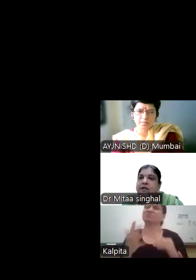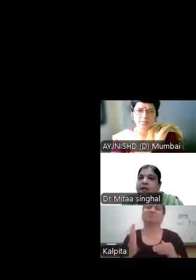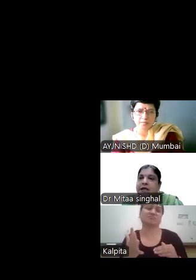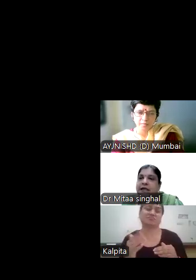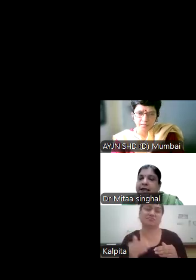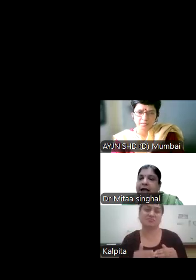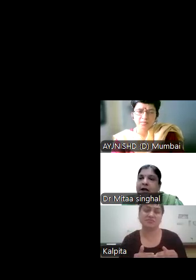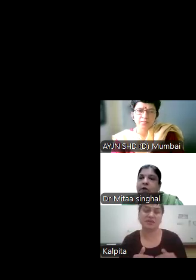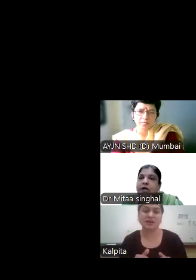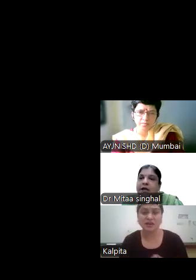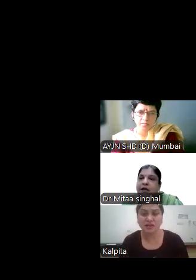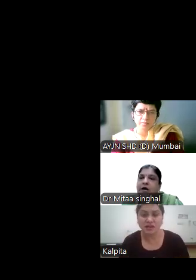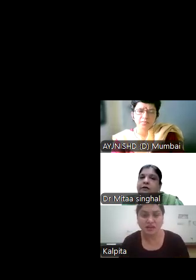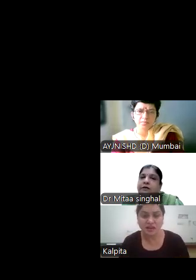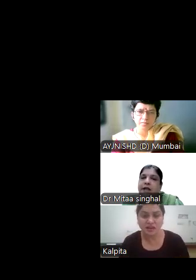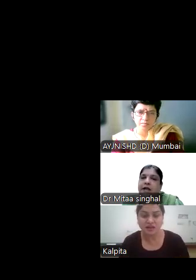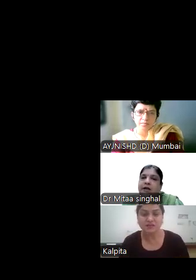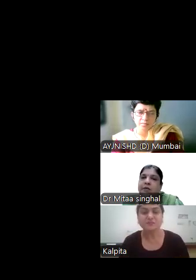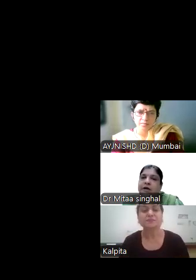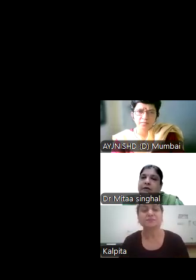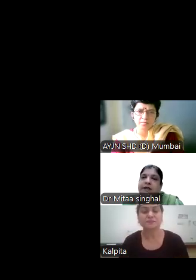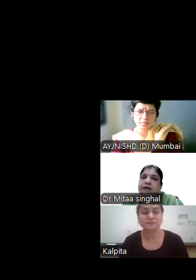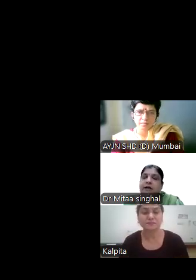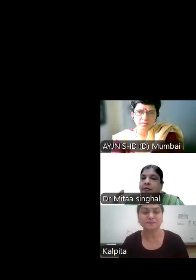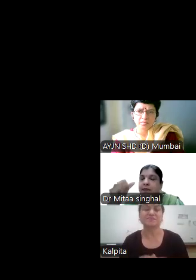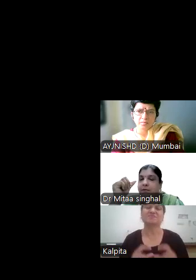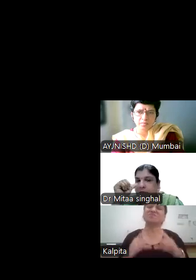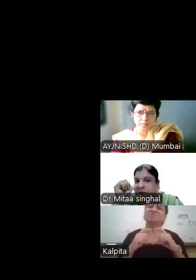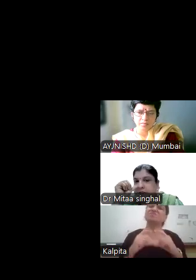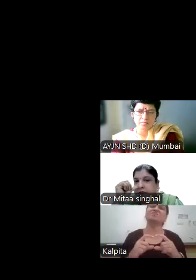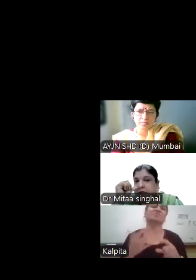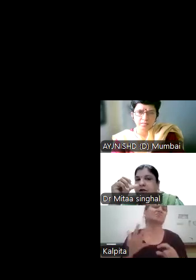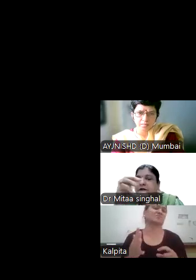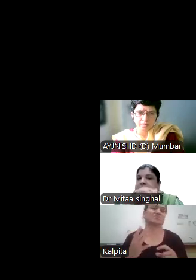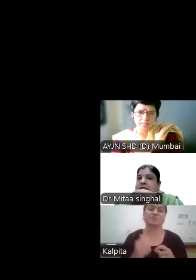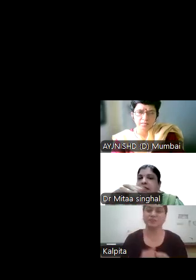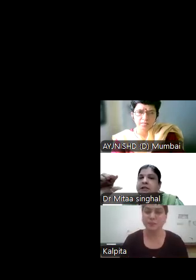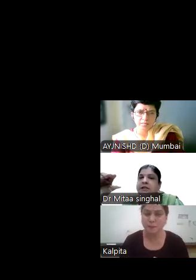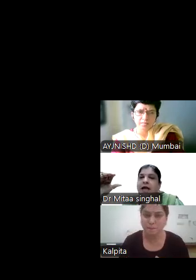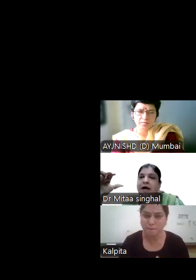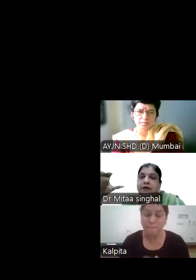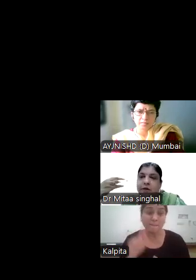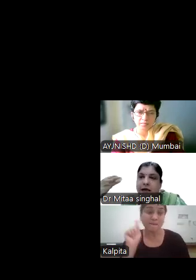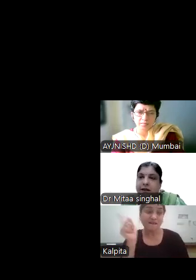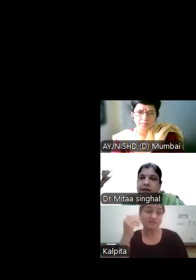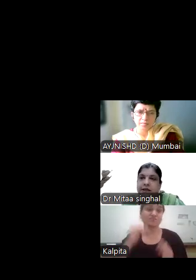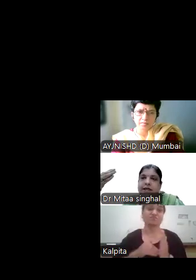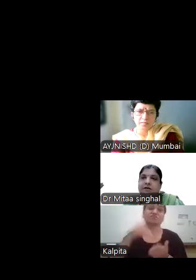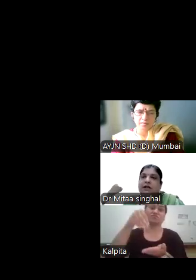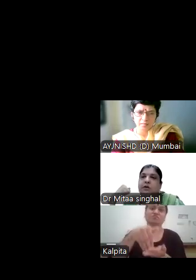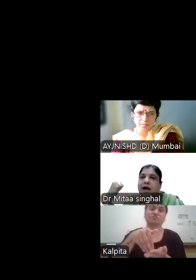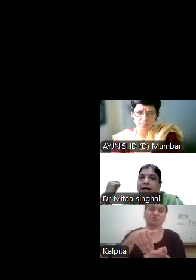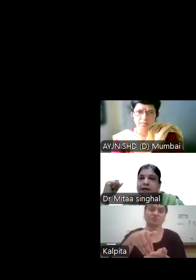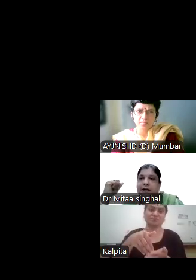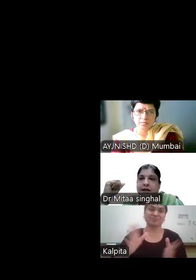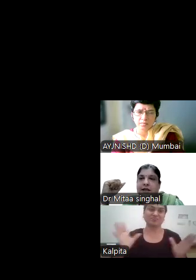birth weight. So they need kangaroo care, a lot of care to prevent the problems. So first step is we have to gather the